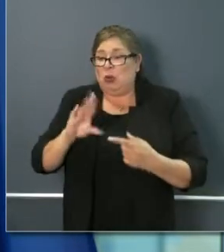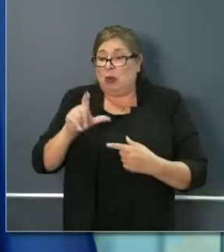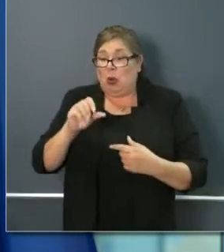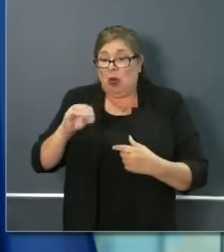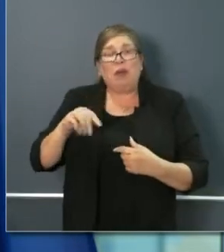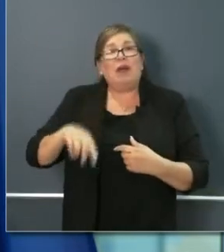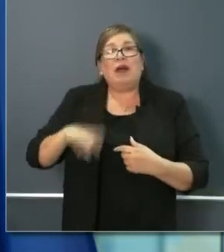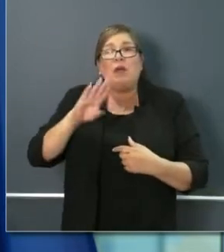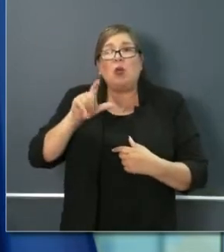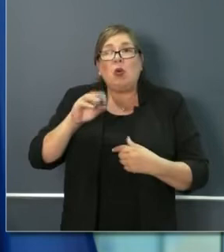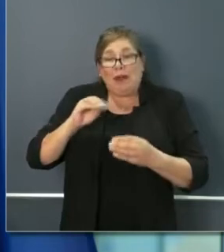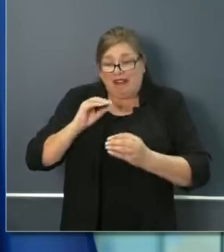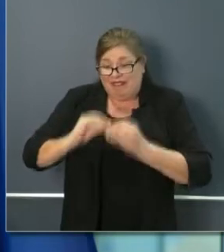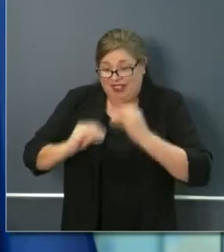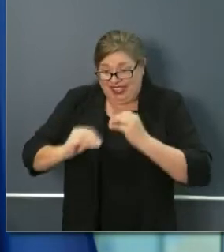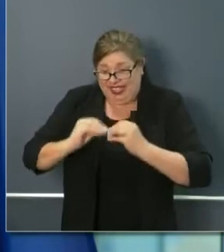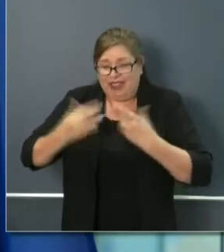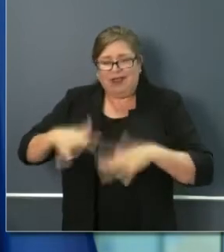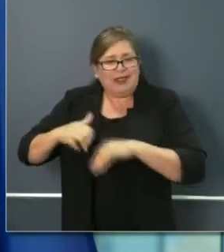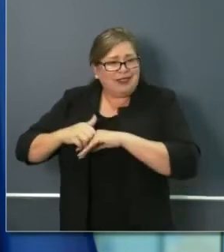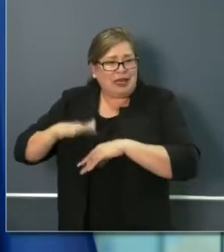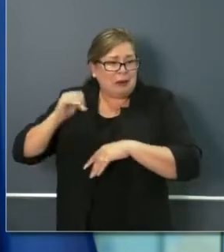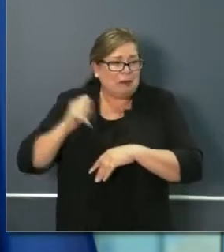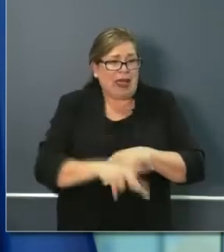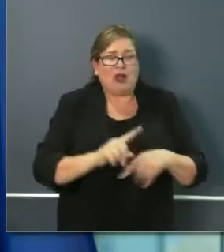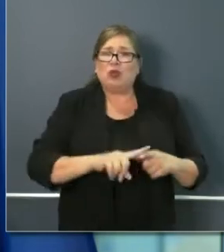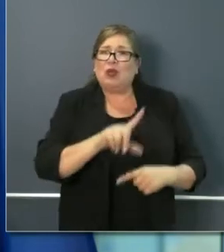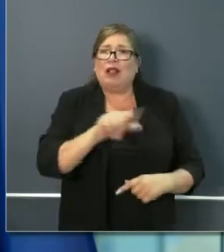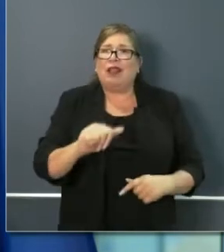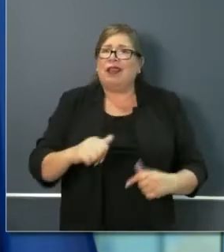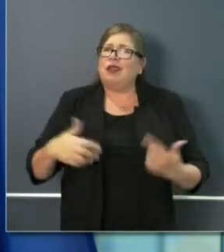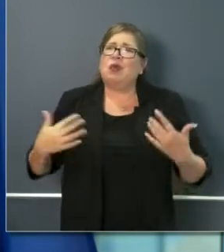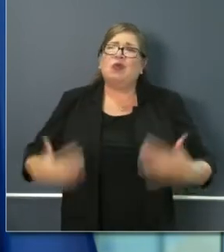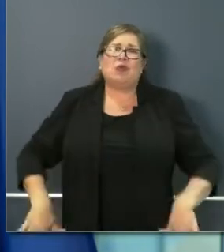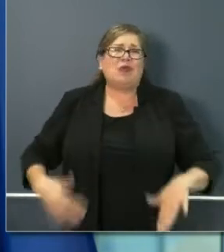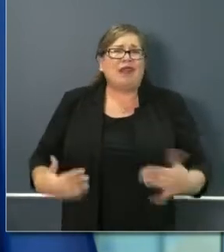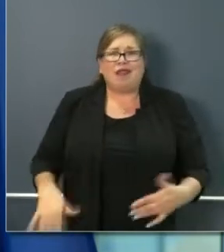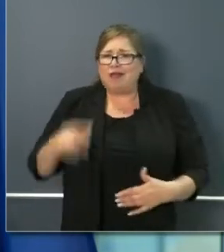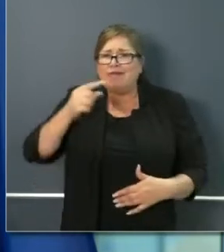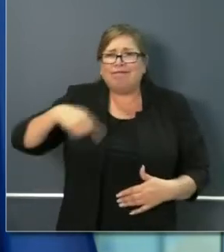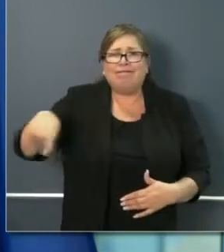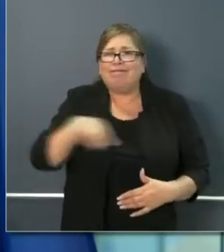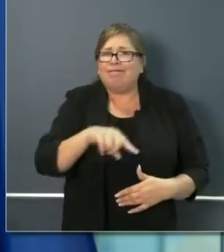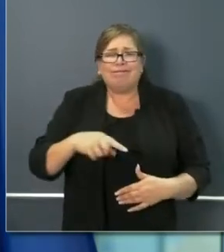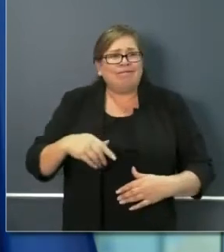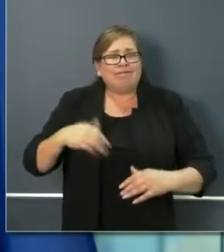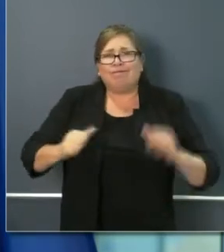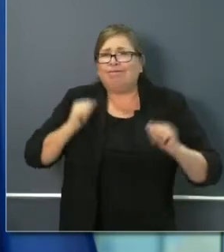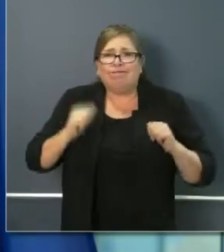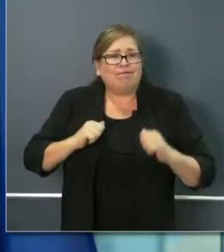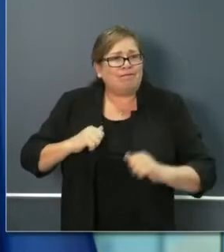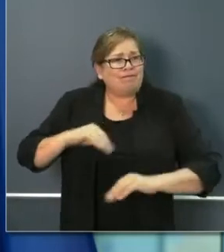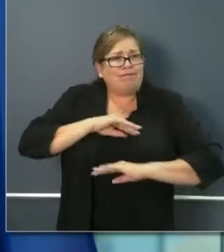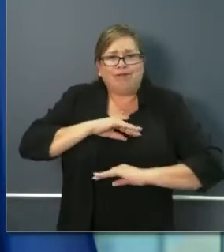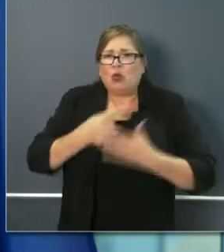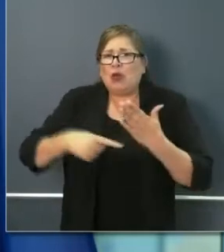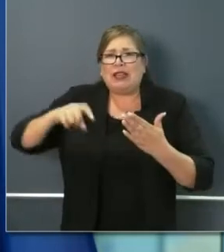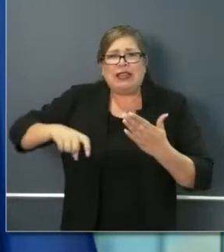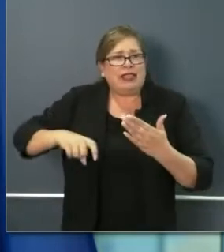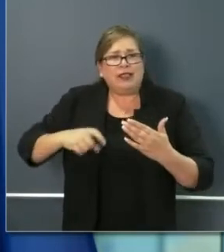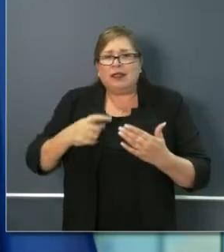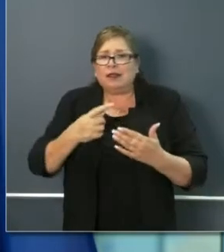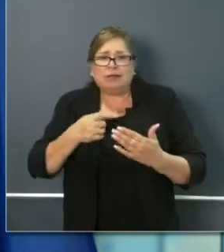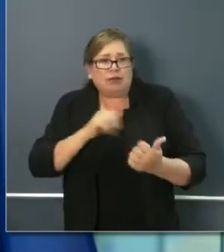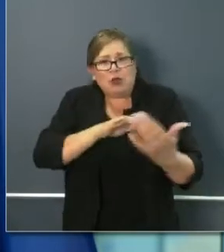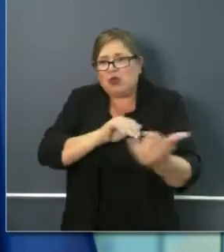down into LA County. Again, spirit of meeting the moment, taking responsibility, taking into account that we